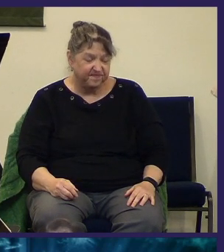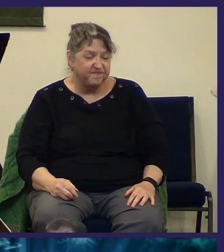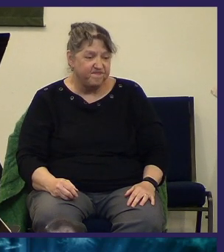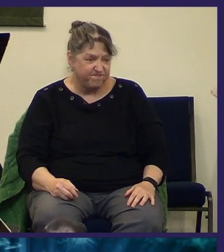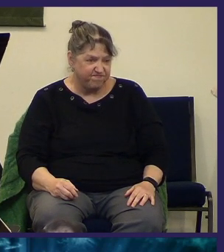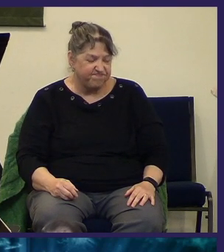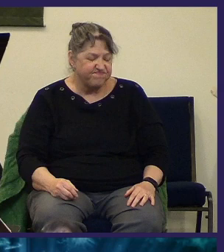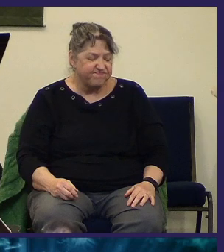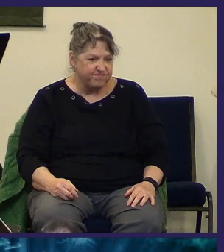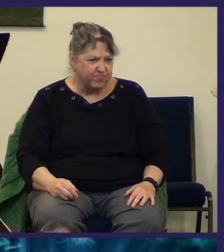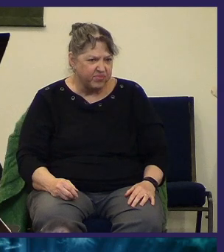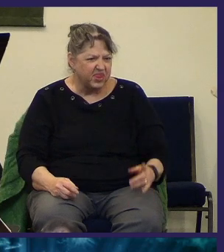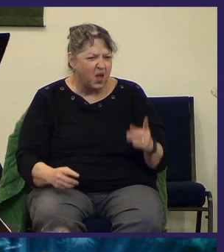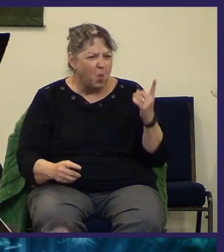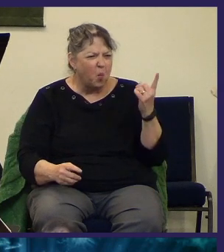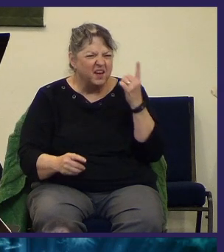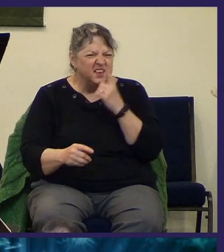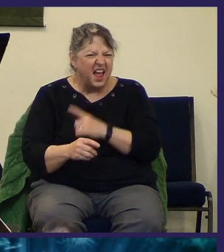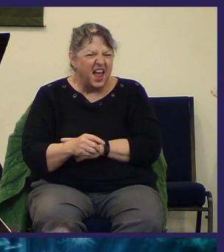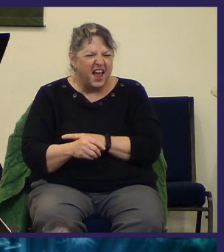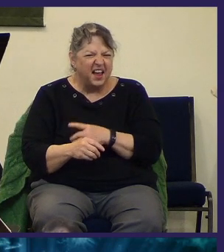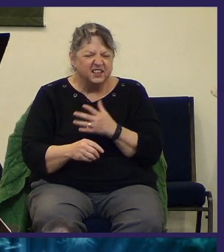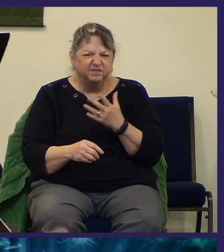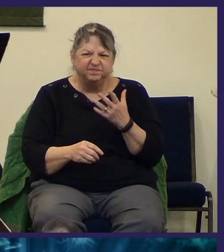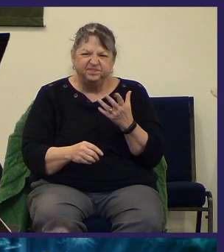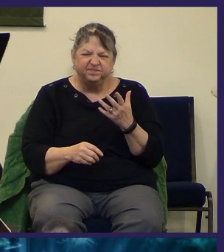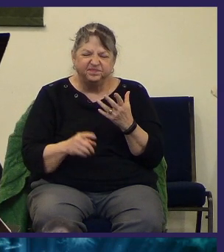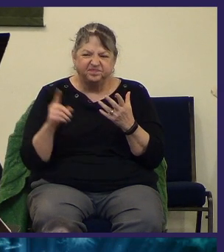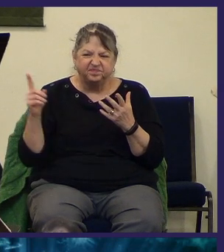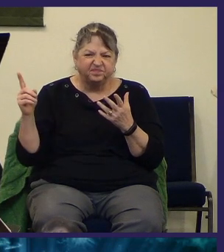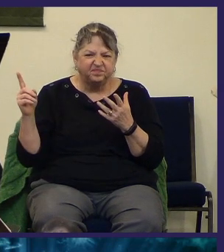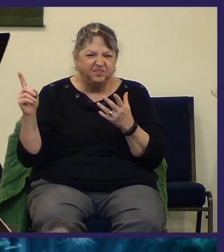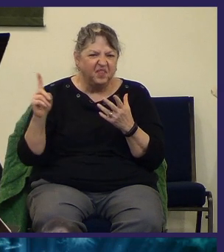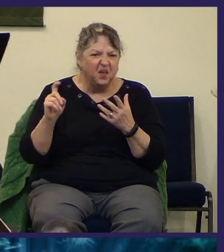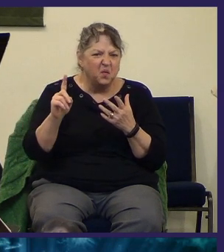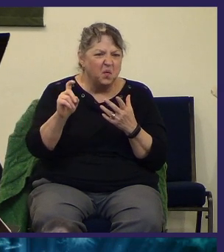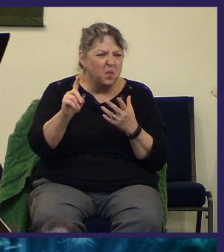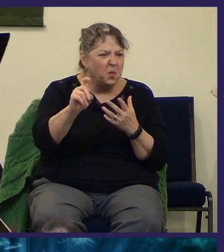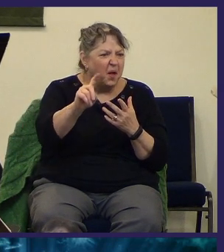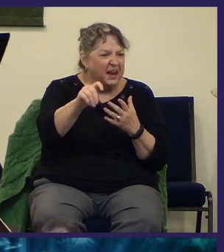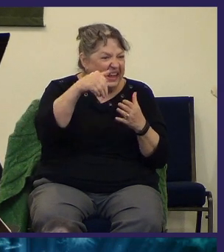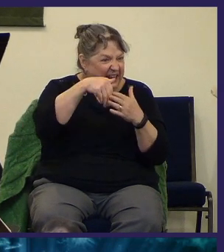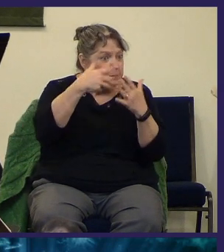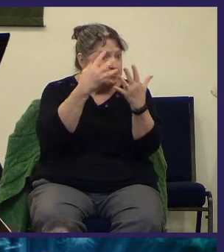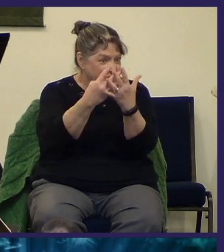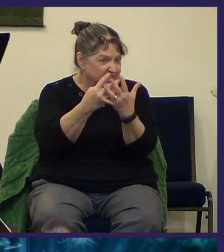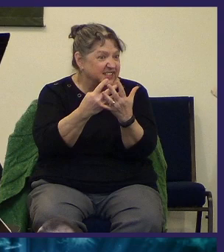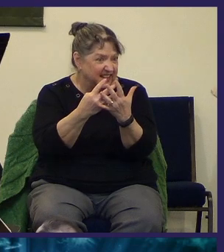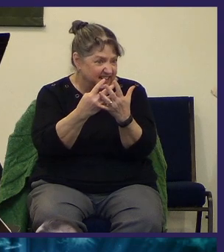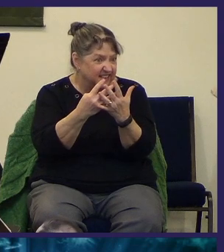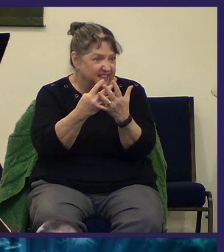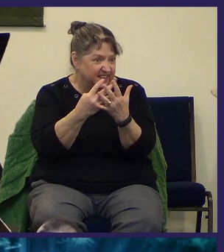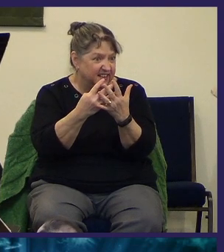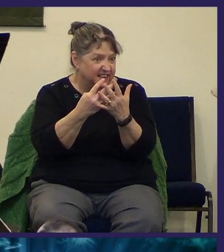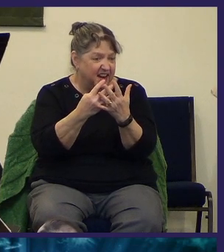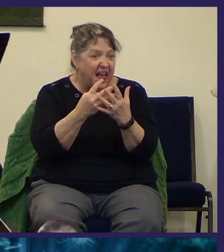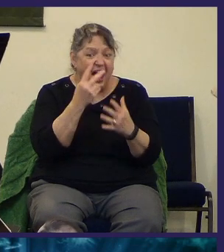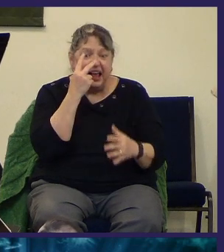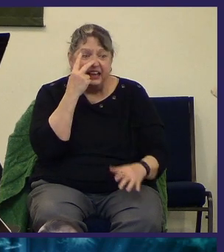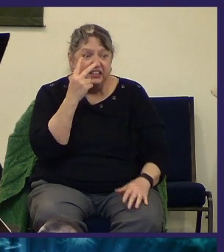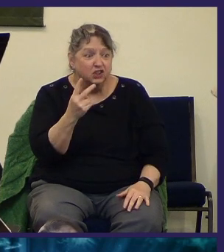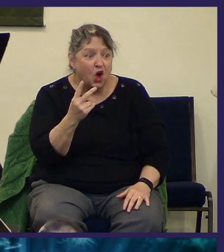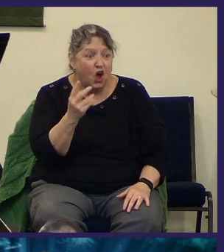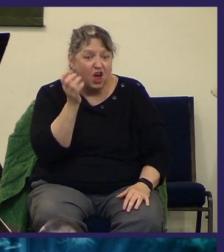one day he was one i was on his way back to his cell and right there on top that trash can